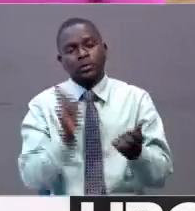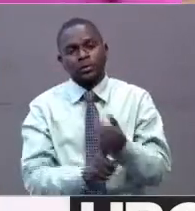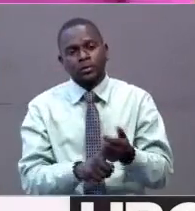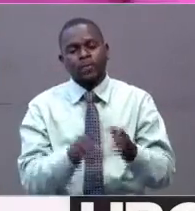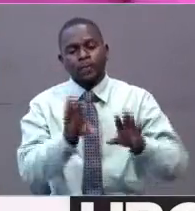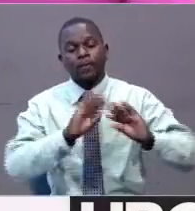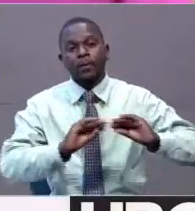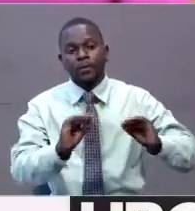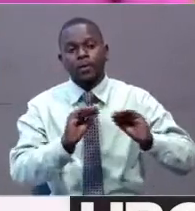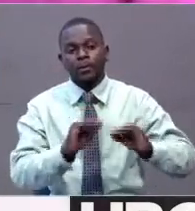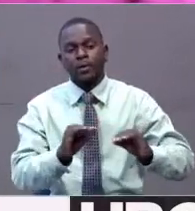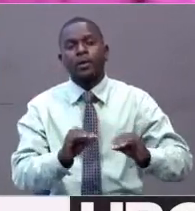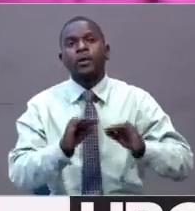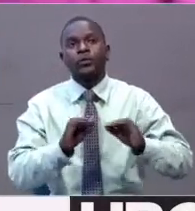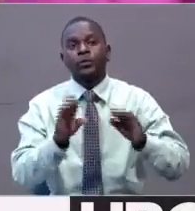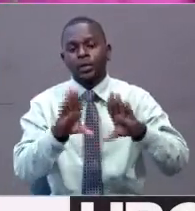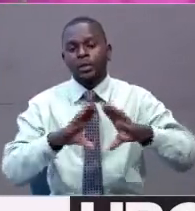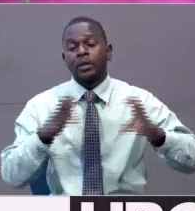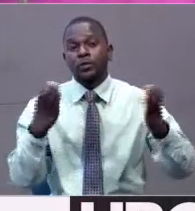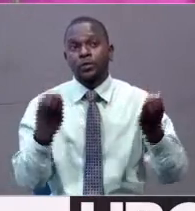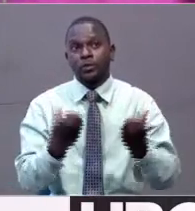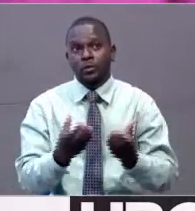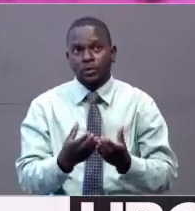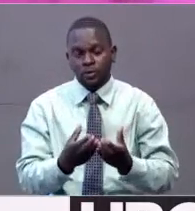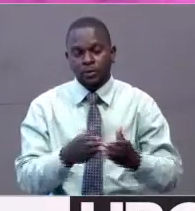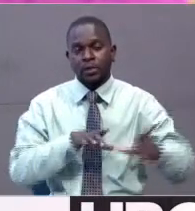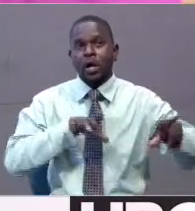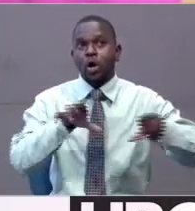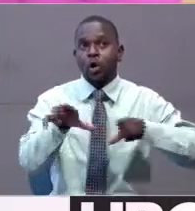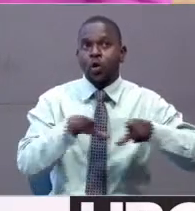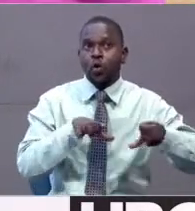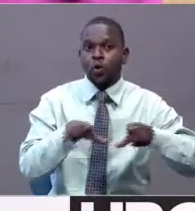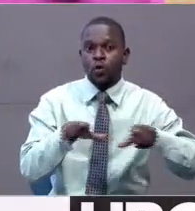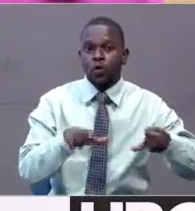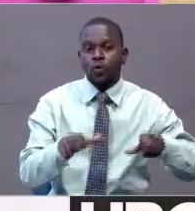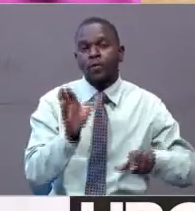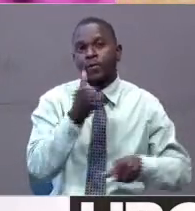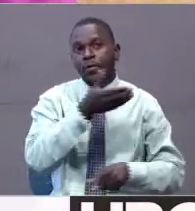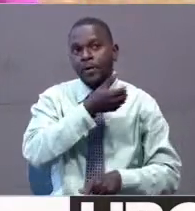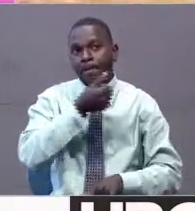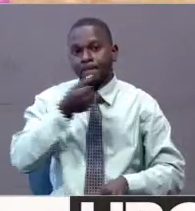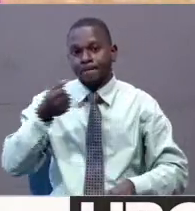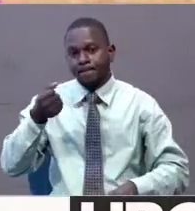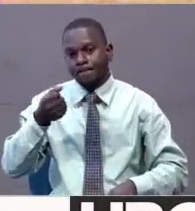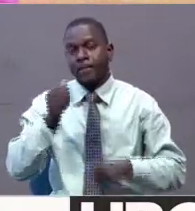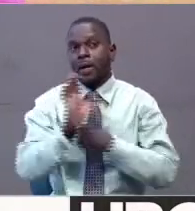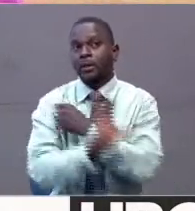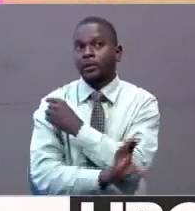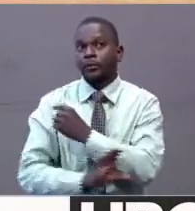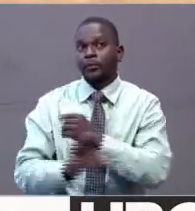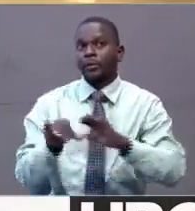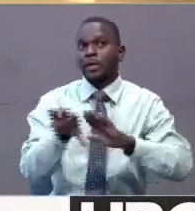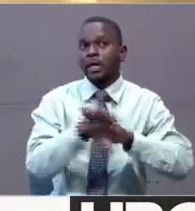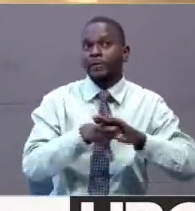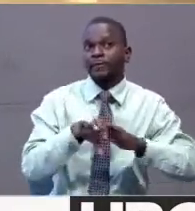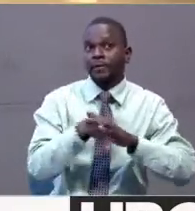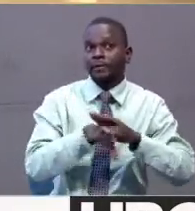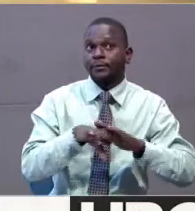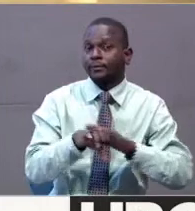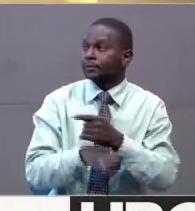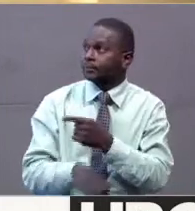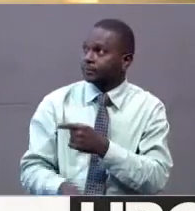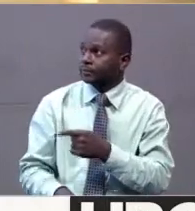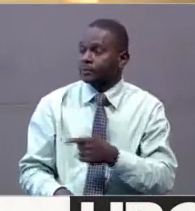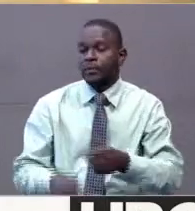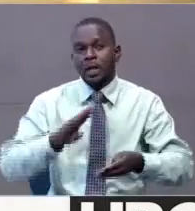the training to train the communities in their localities for the betterment of the country's environment.